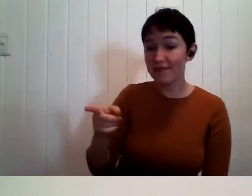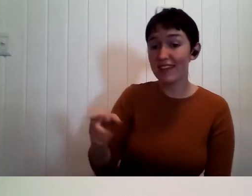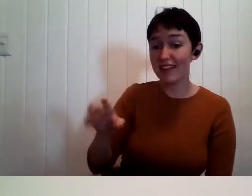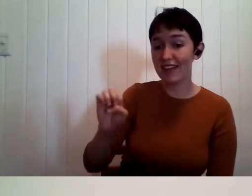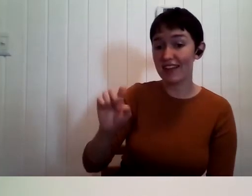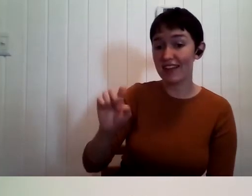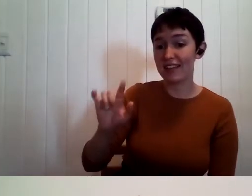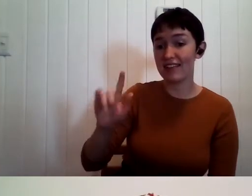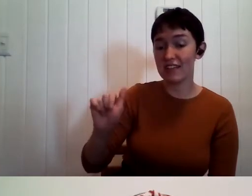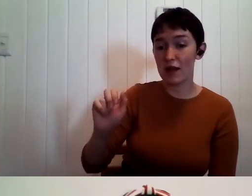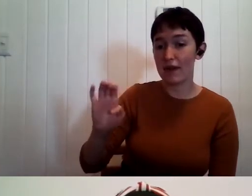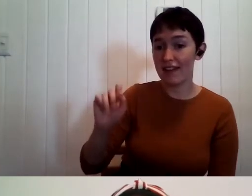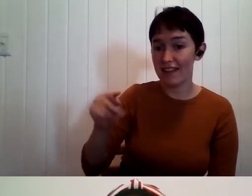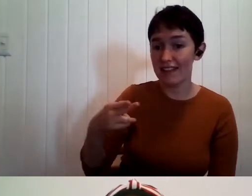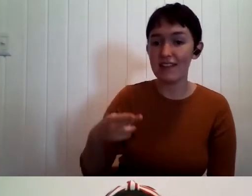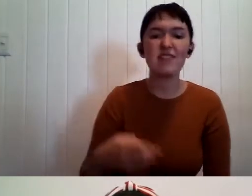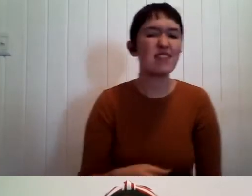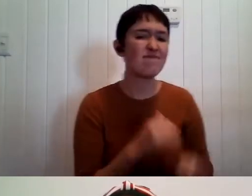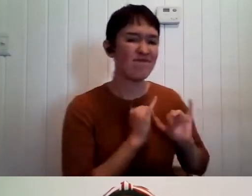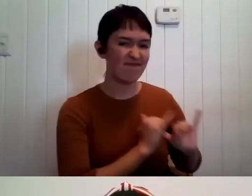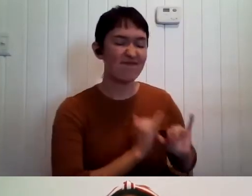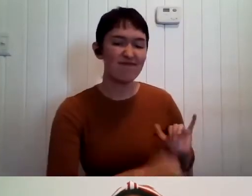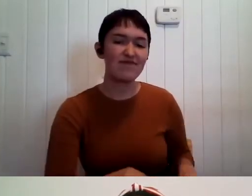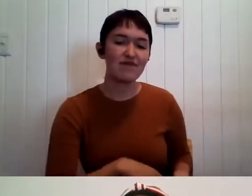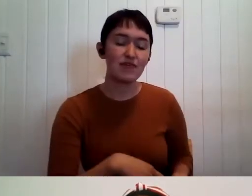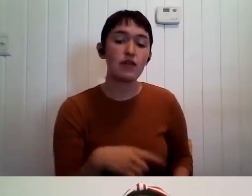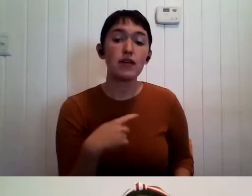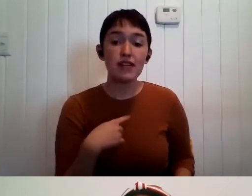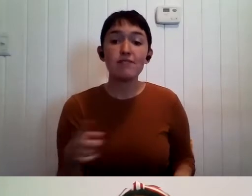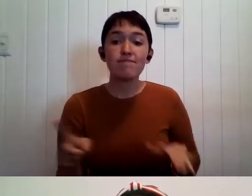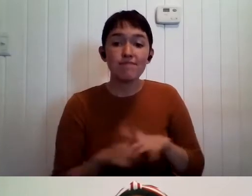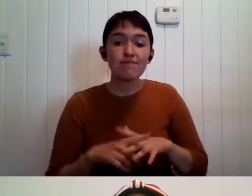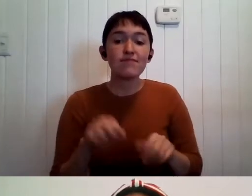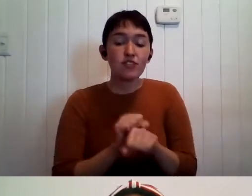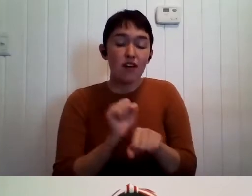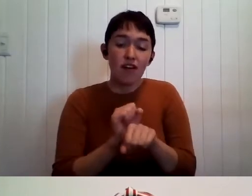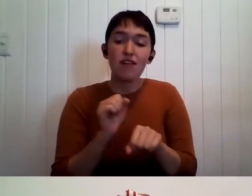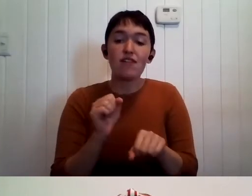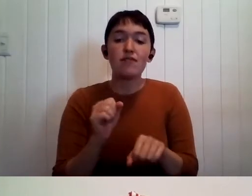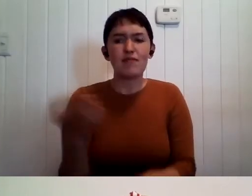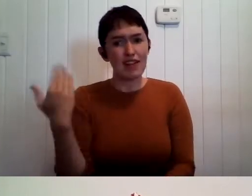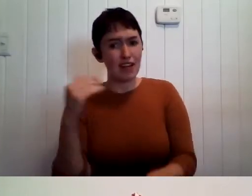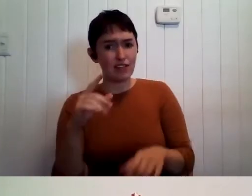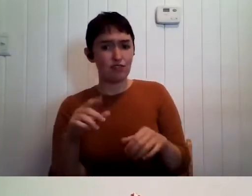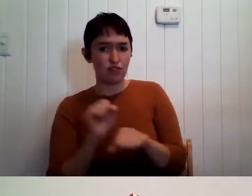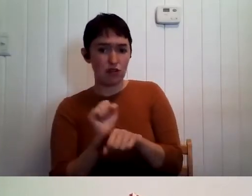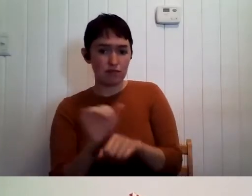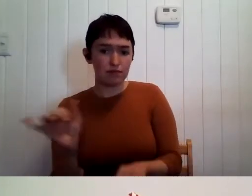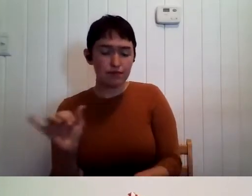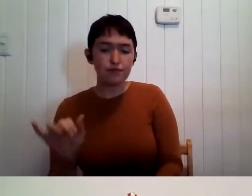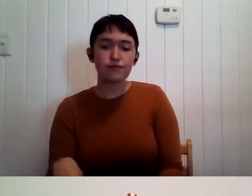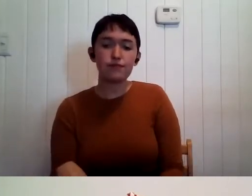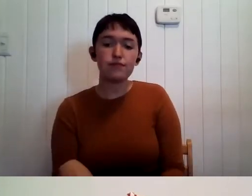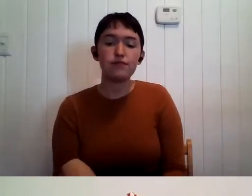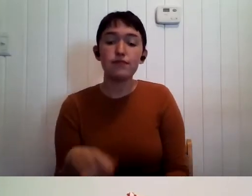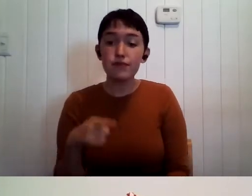have to say the same. When I came to the job and even my last job, often you learn your one task and that's